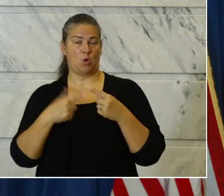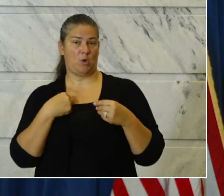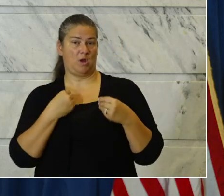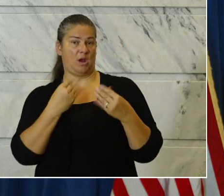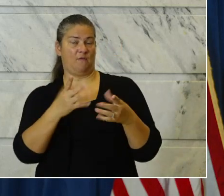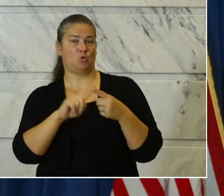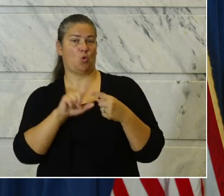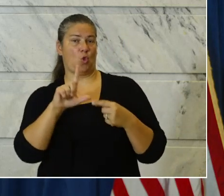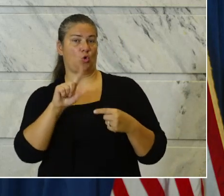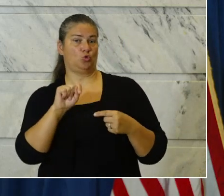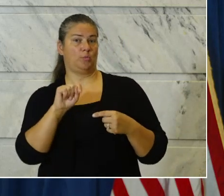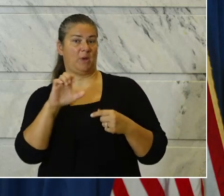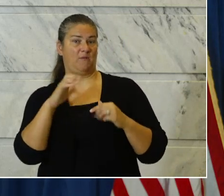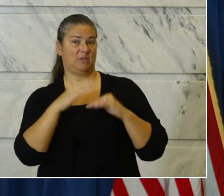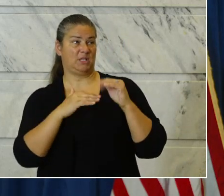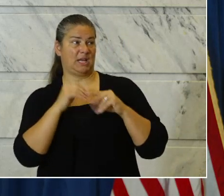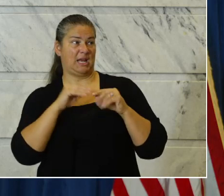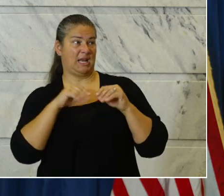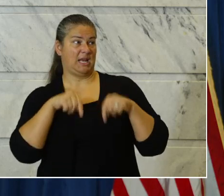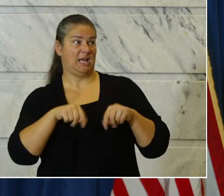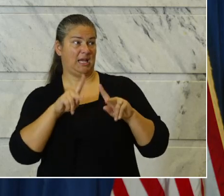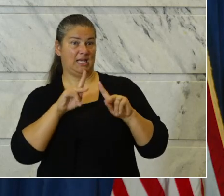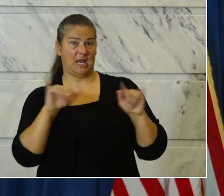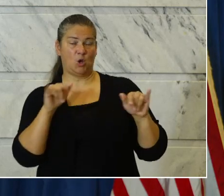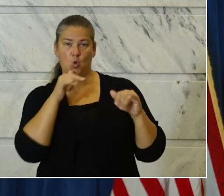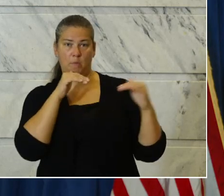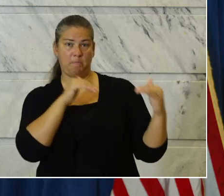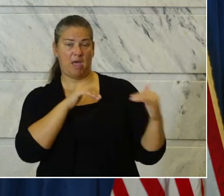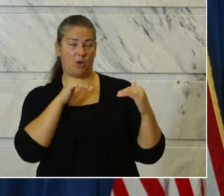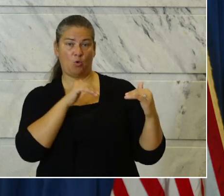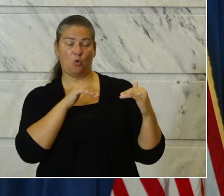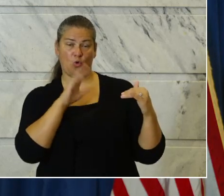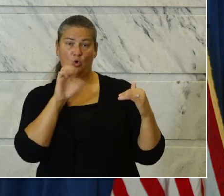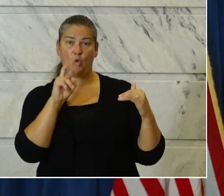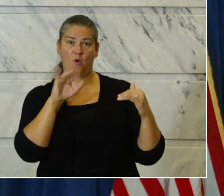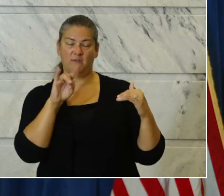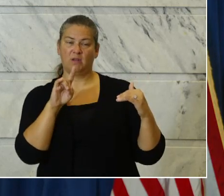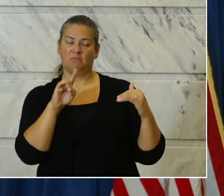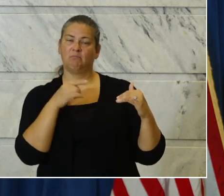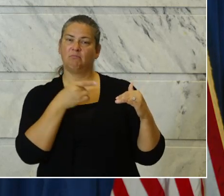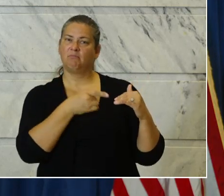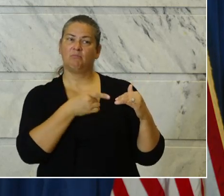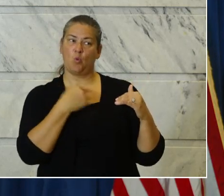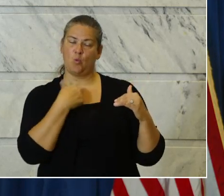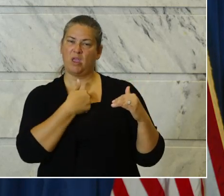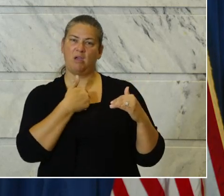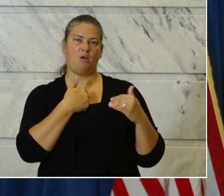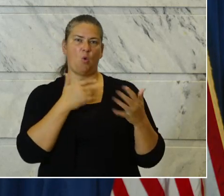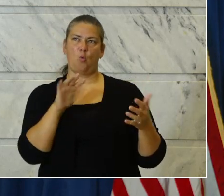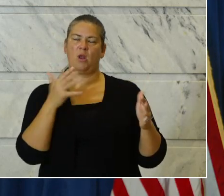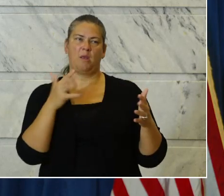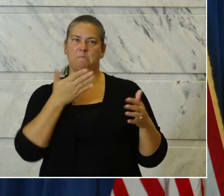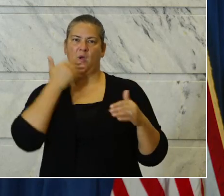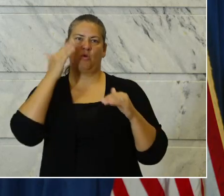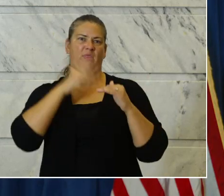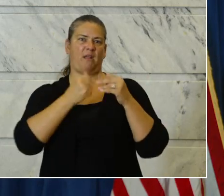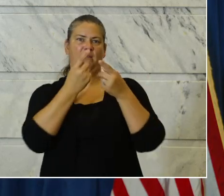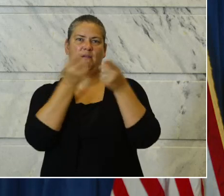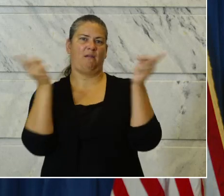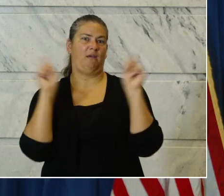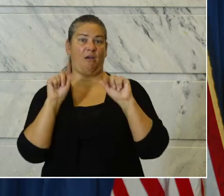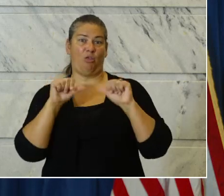care facilities here in Kentucky battling COVID rivals, if not exceeds, what any other state has